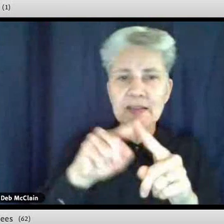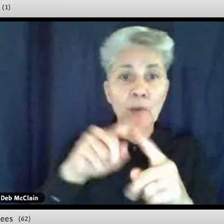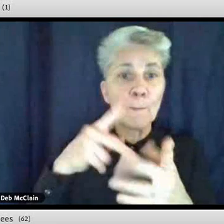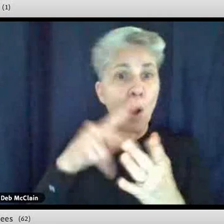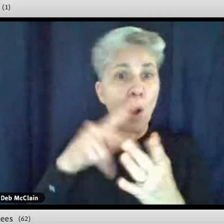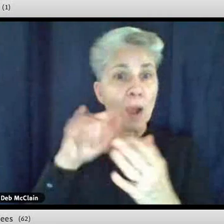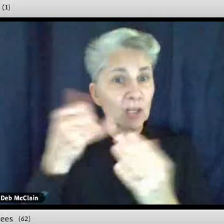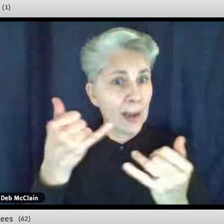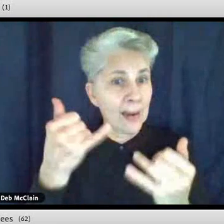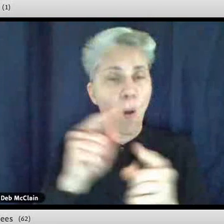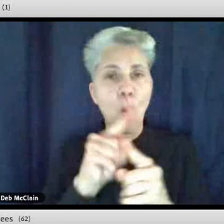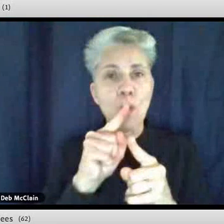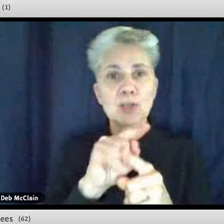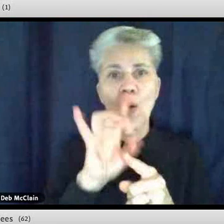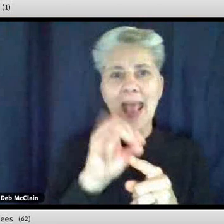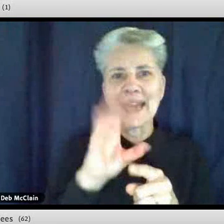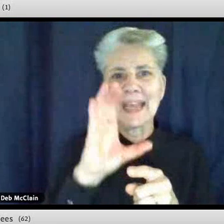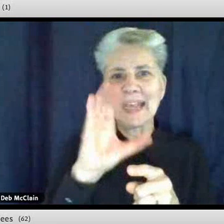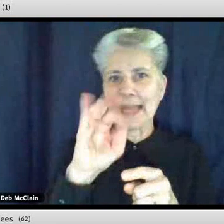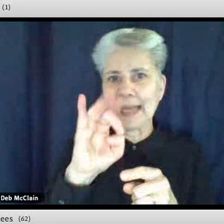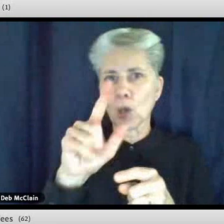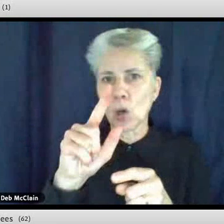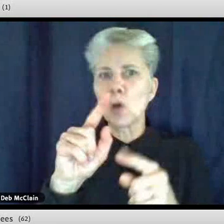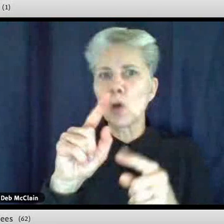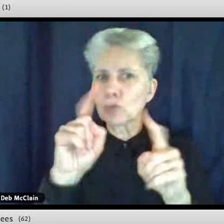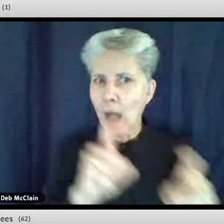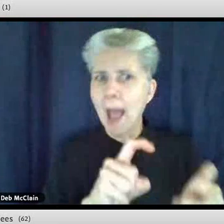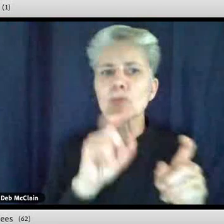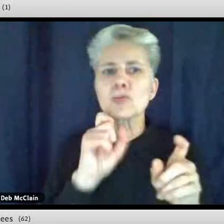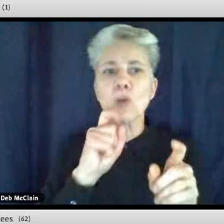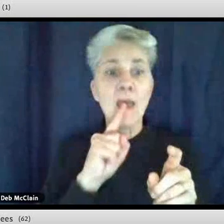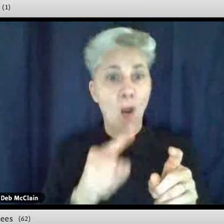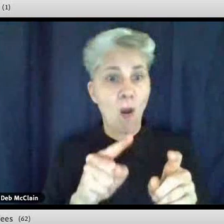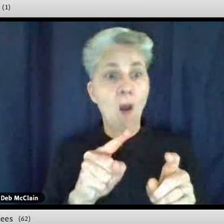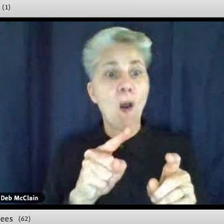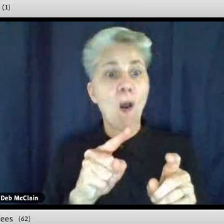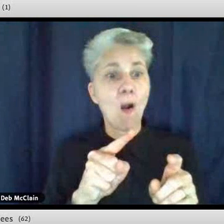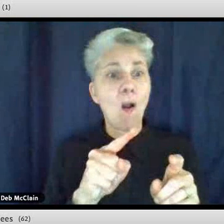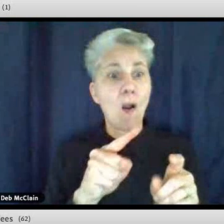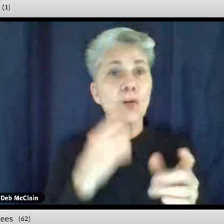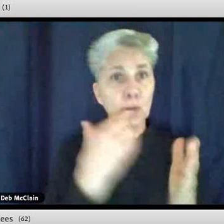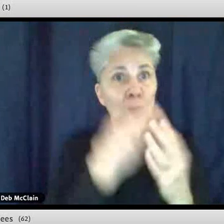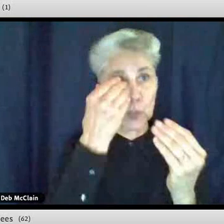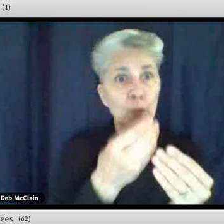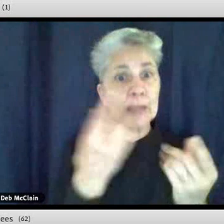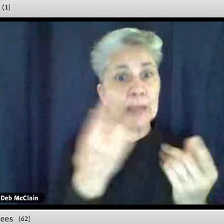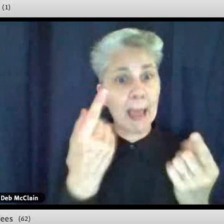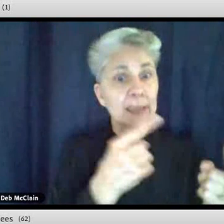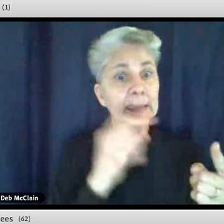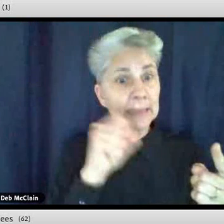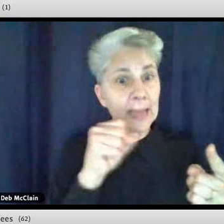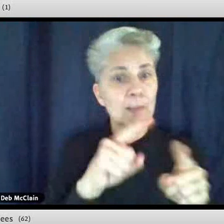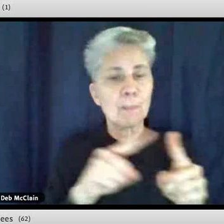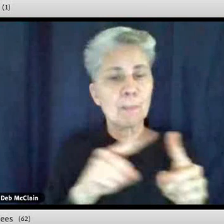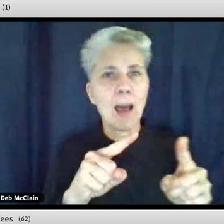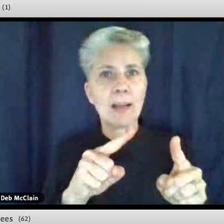articles. They're looking at vaccine prototypes. There's 8 projects right now, and there's also 80 clinical trials. So people, I